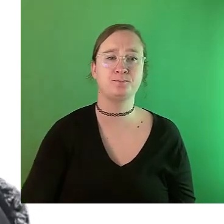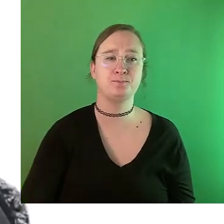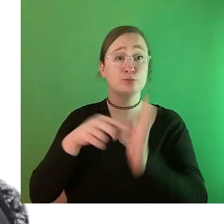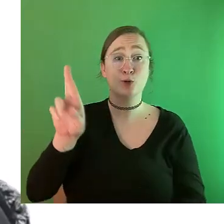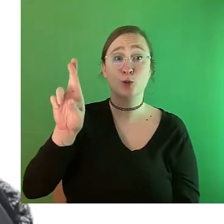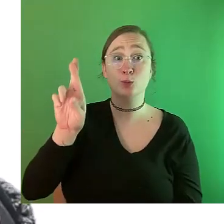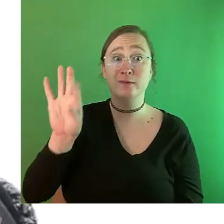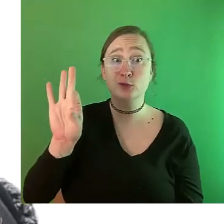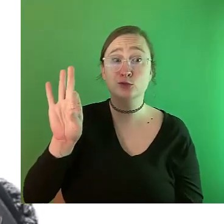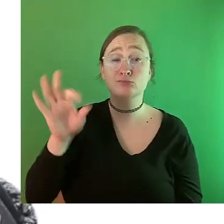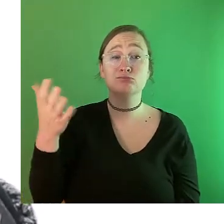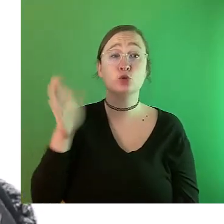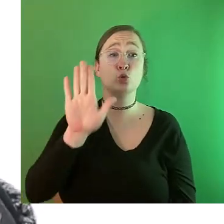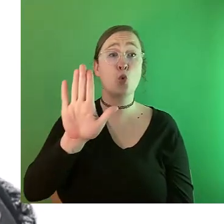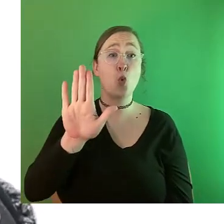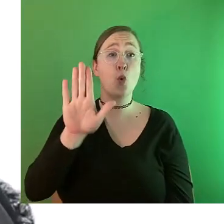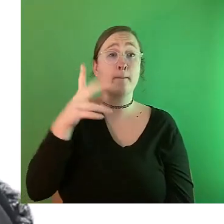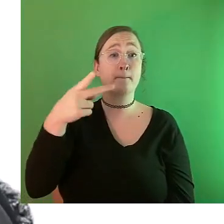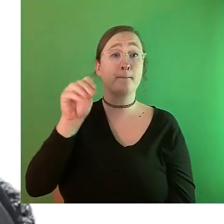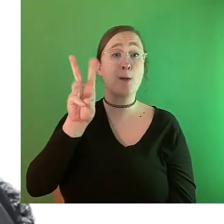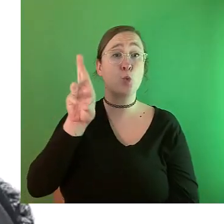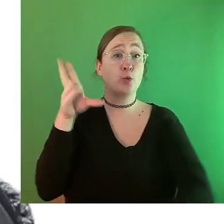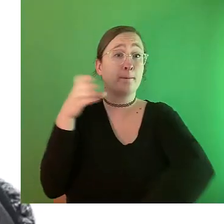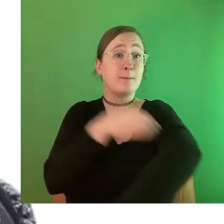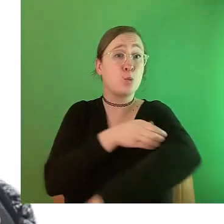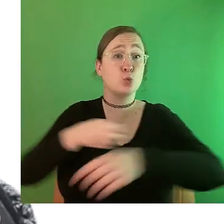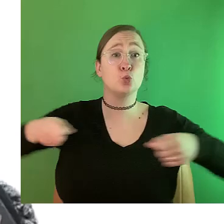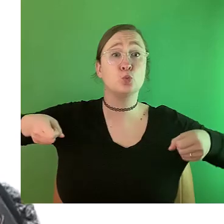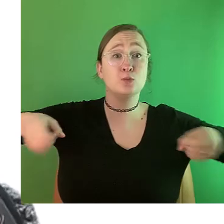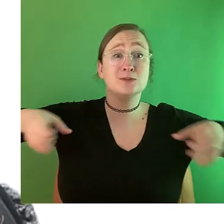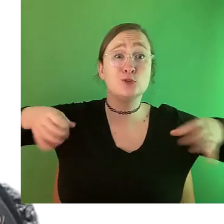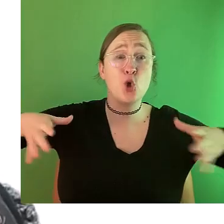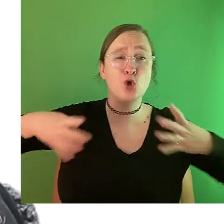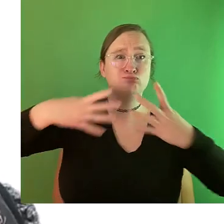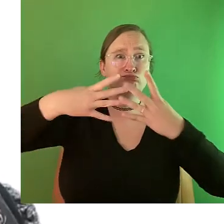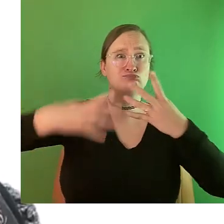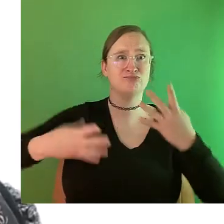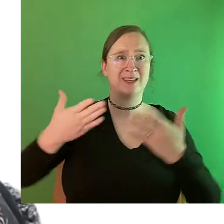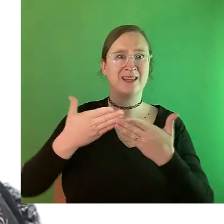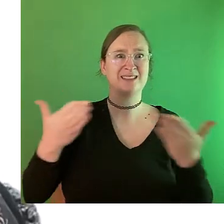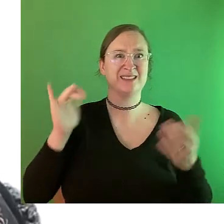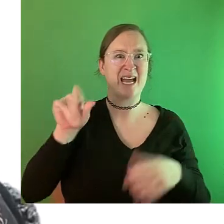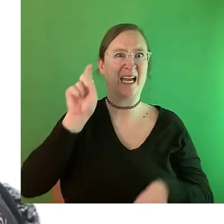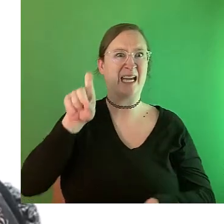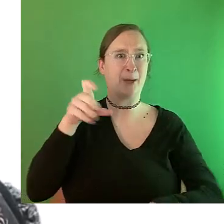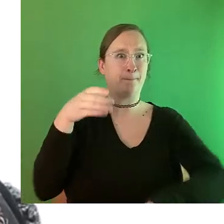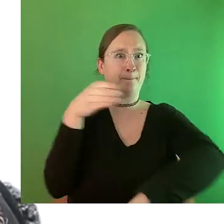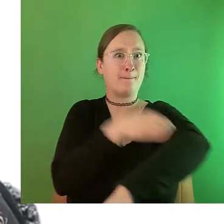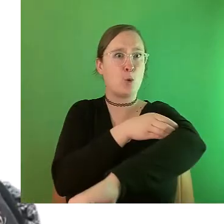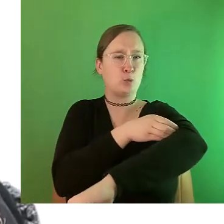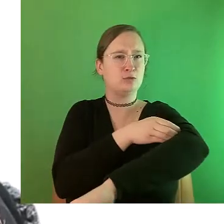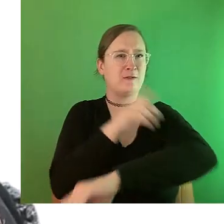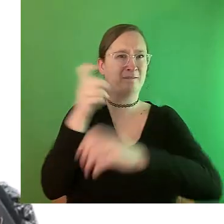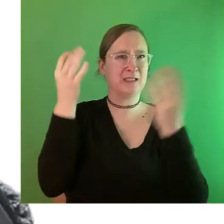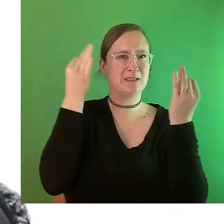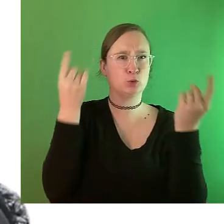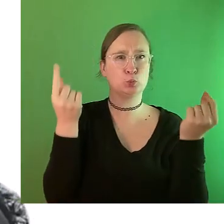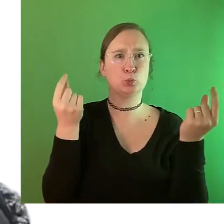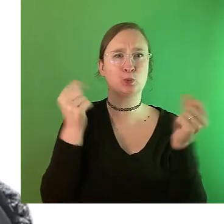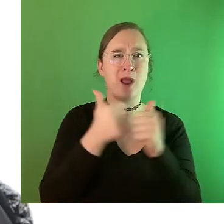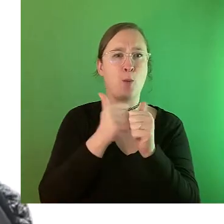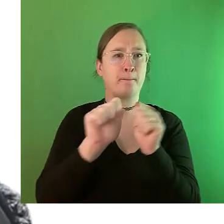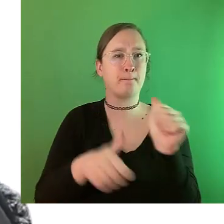every activities of daily living, make sure that you plan with those services to make sure that they can either follow you to where you go if you're